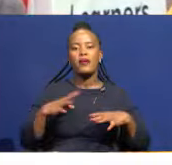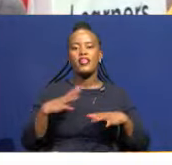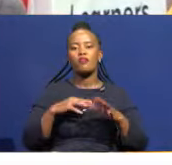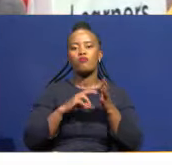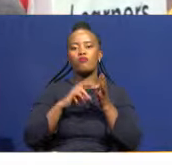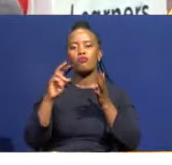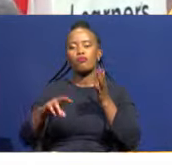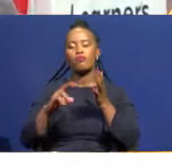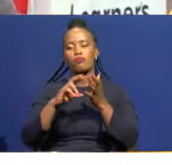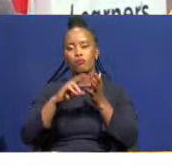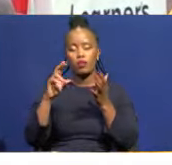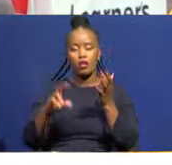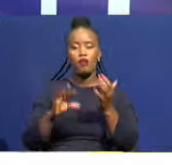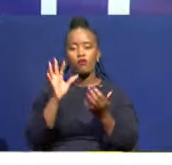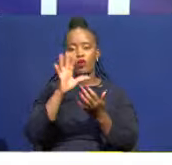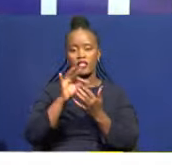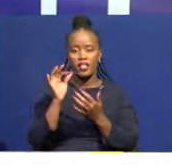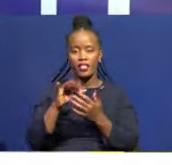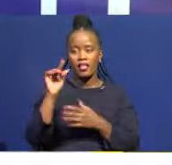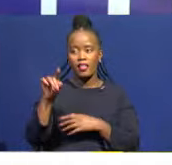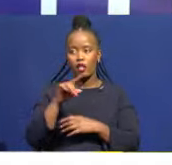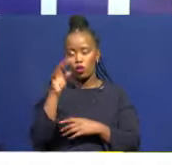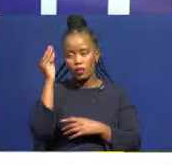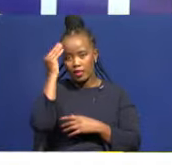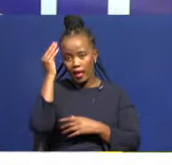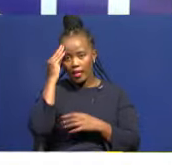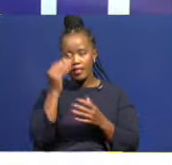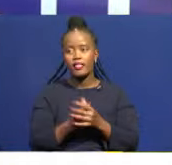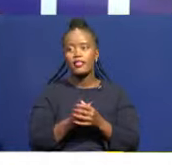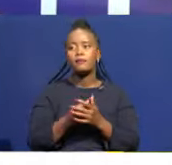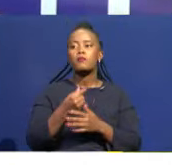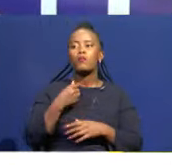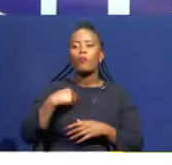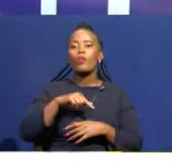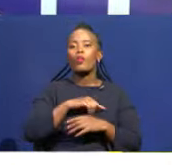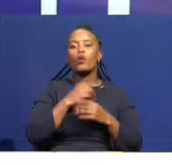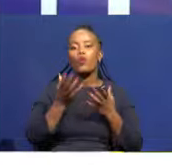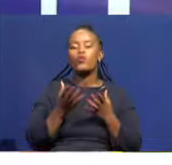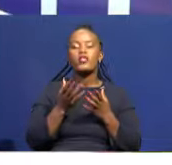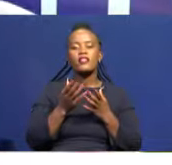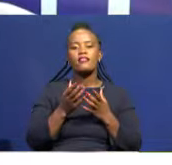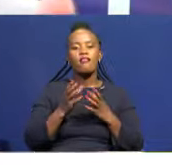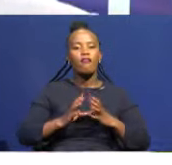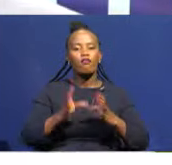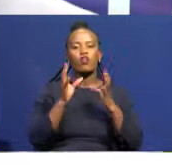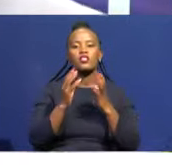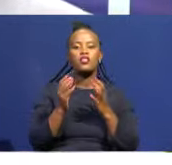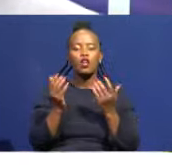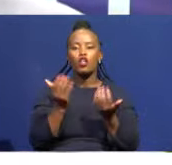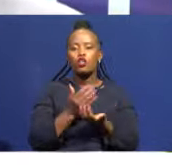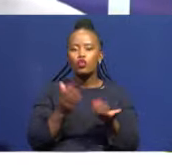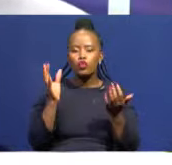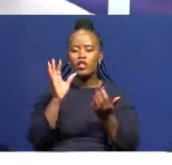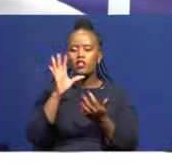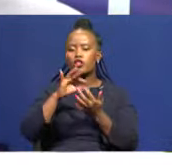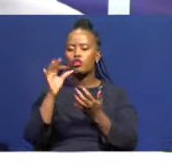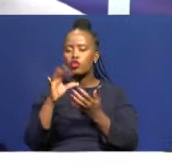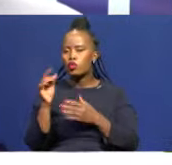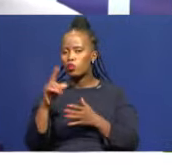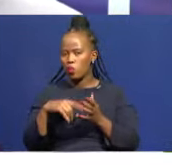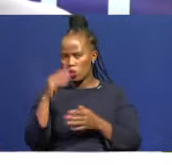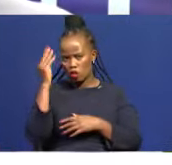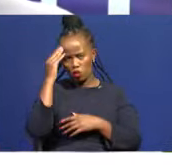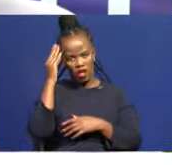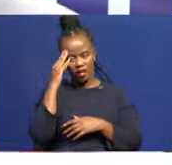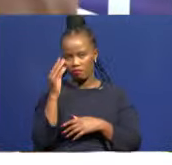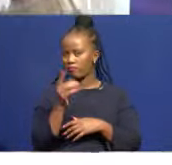having selected the long career. Let us not put the learners in a path and then they have to choose which careers they can do from